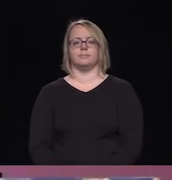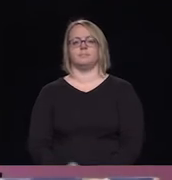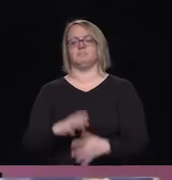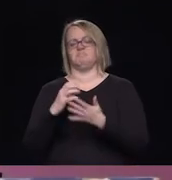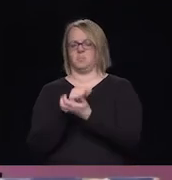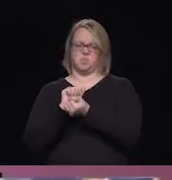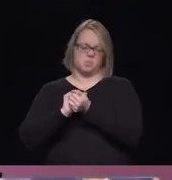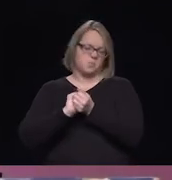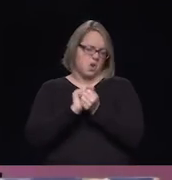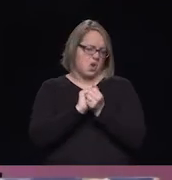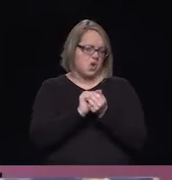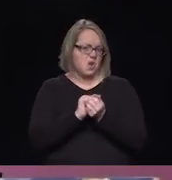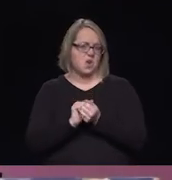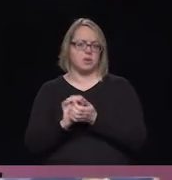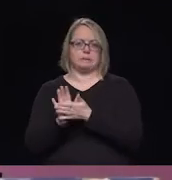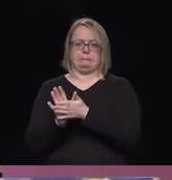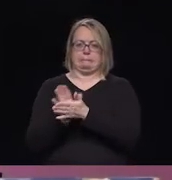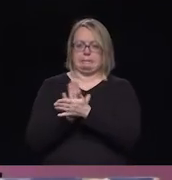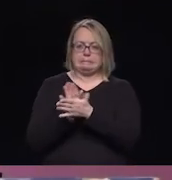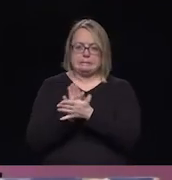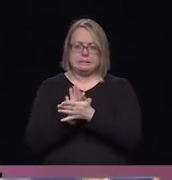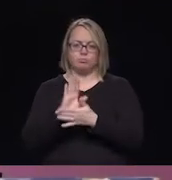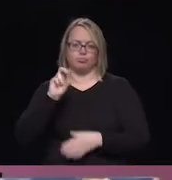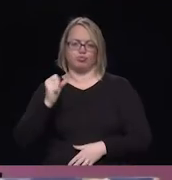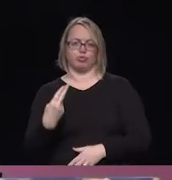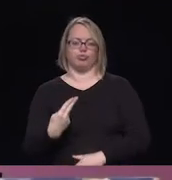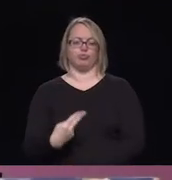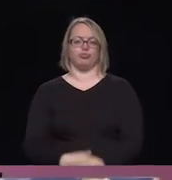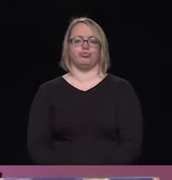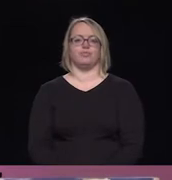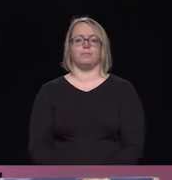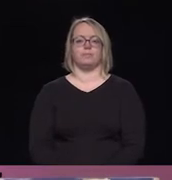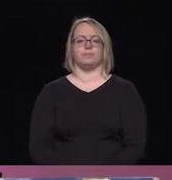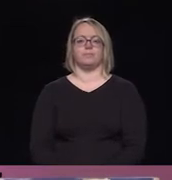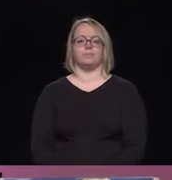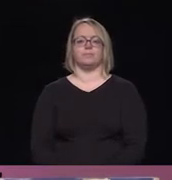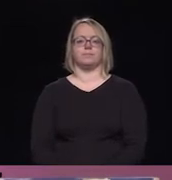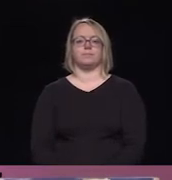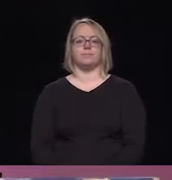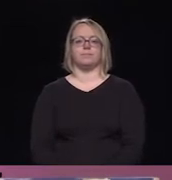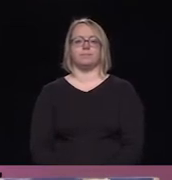Just clean that little brother brush. Let him soak in the water.